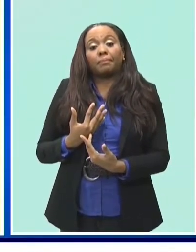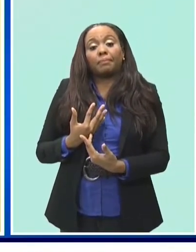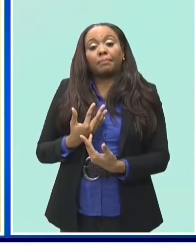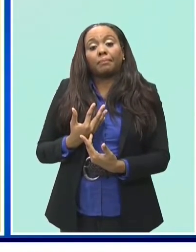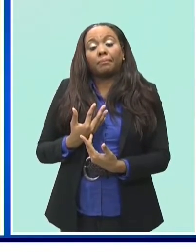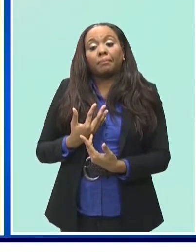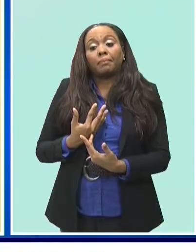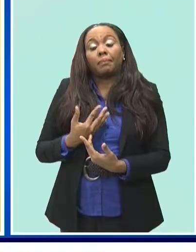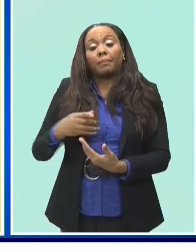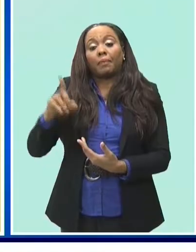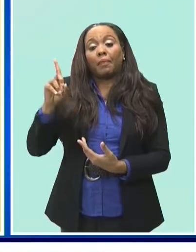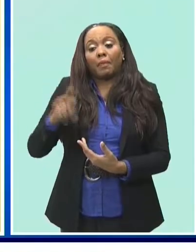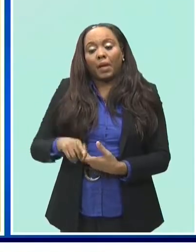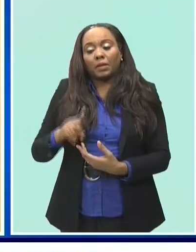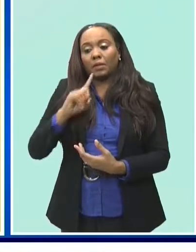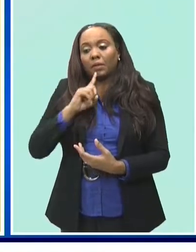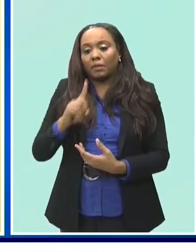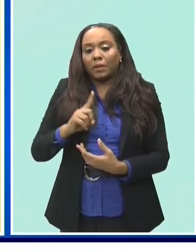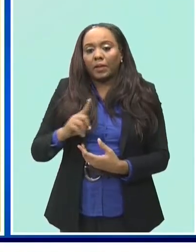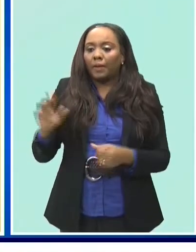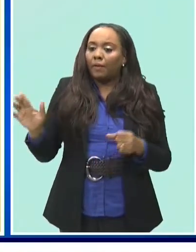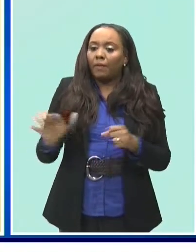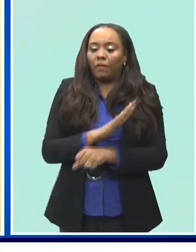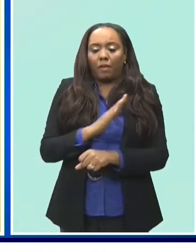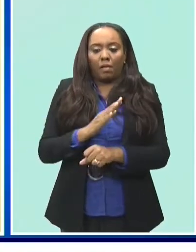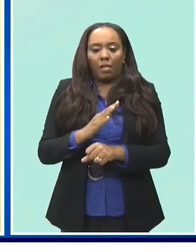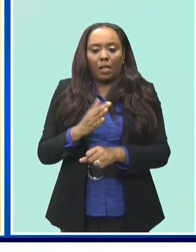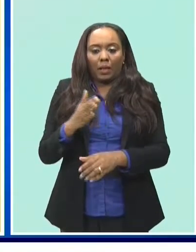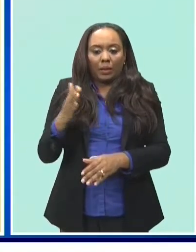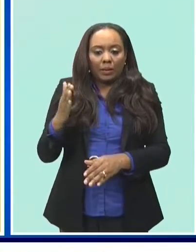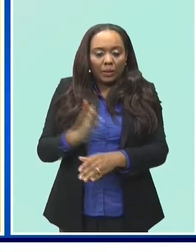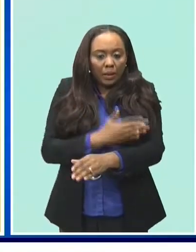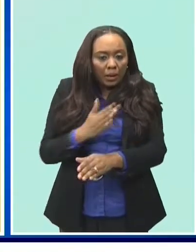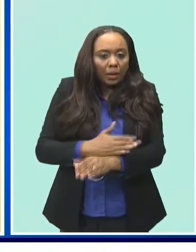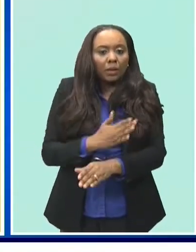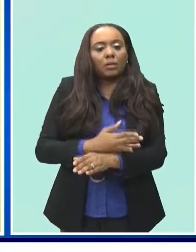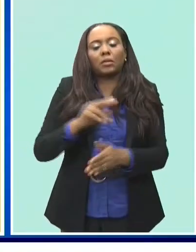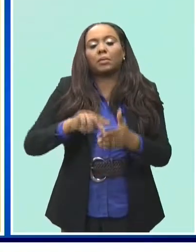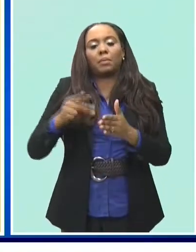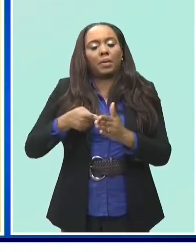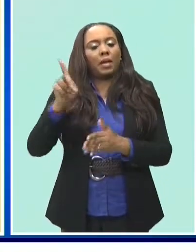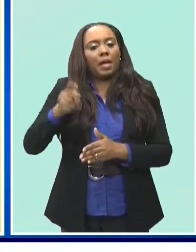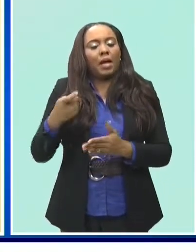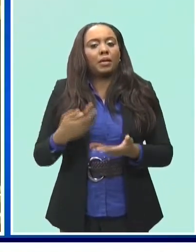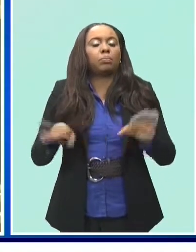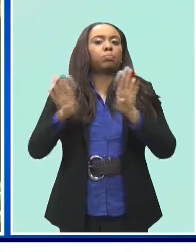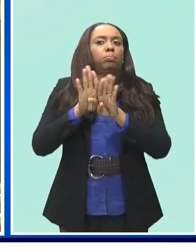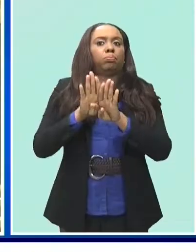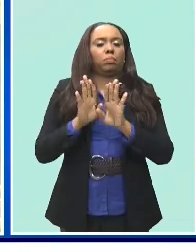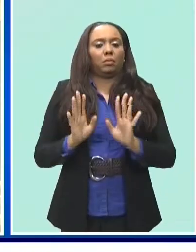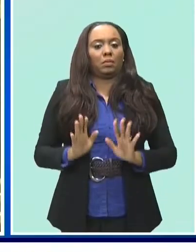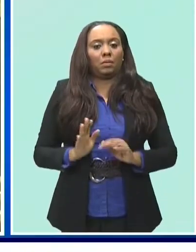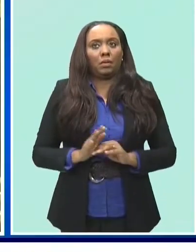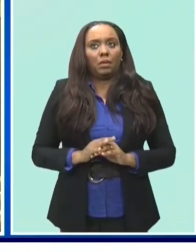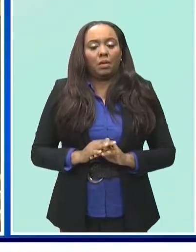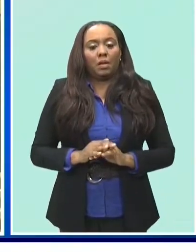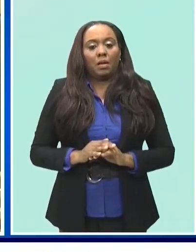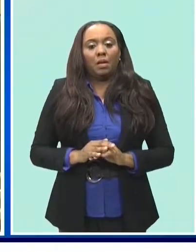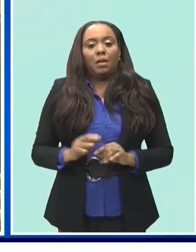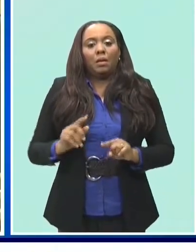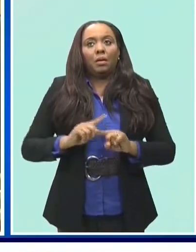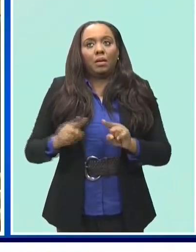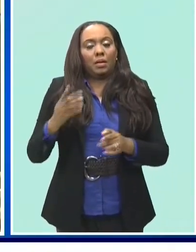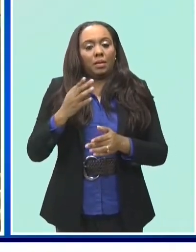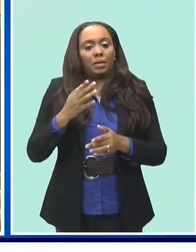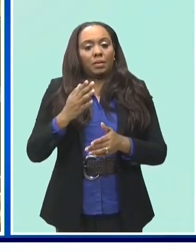a priority, and we feel by closing the food court, we'll be able to get it done more expeditiously. However, the move has come as a